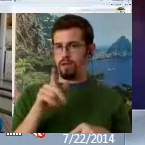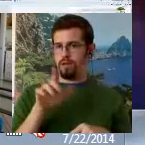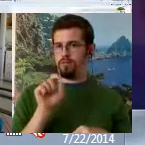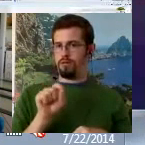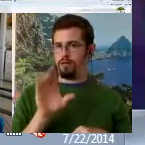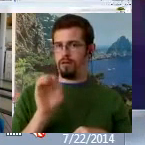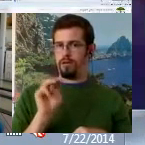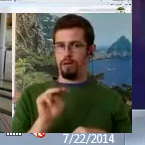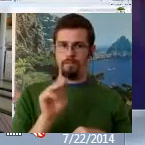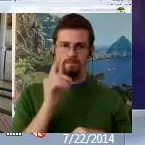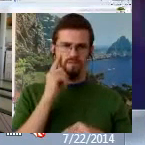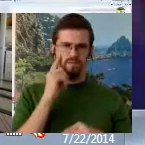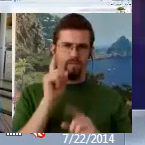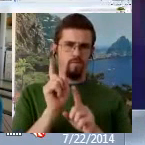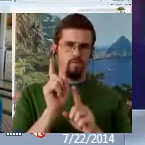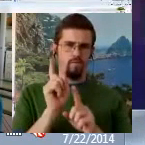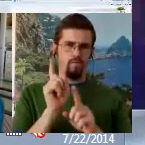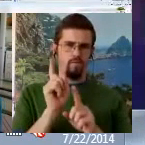And,